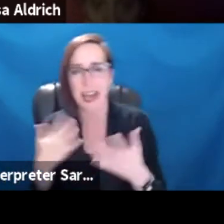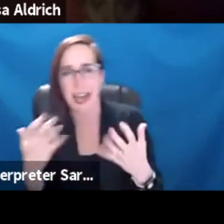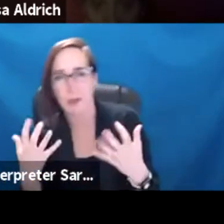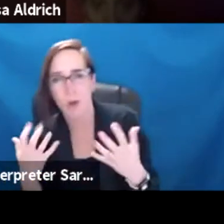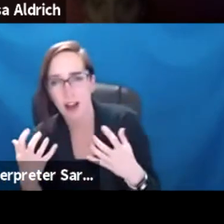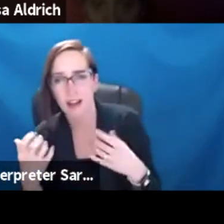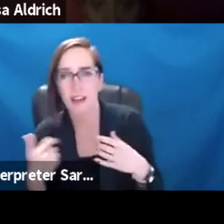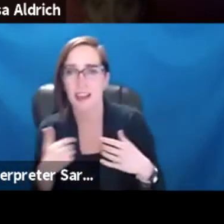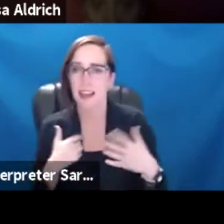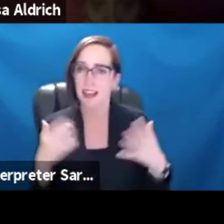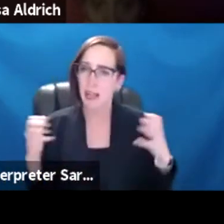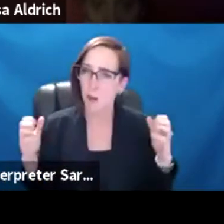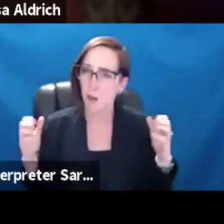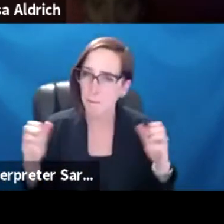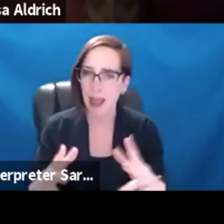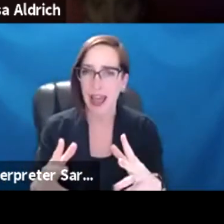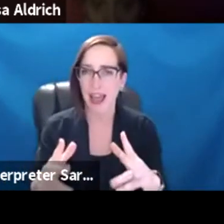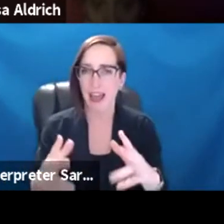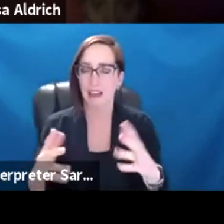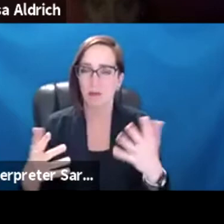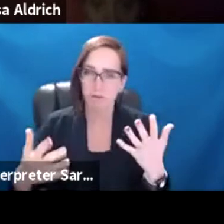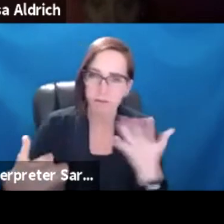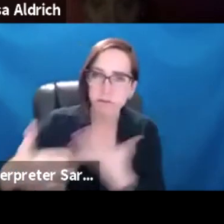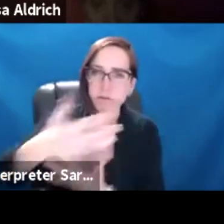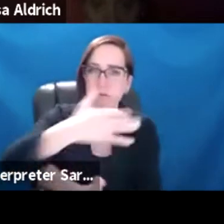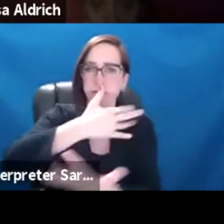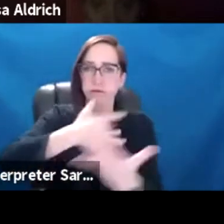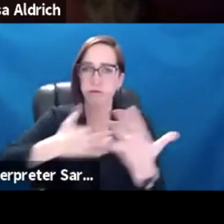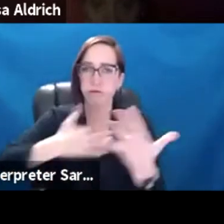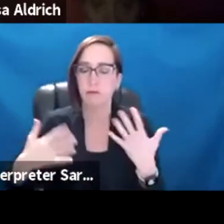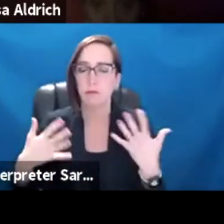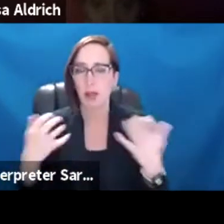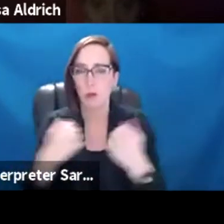back out amongst people, to touch